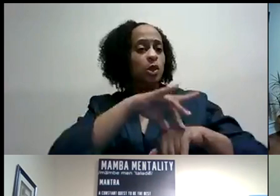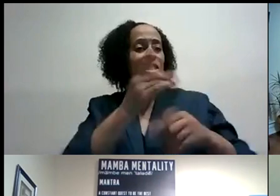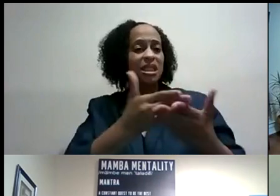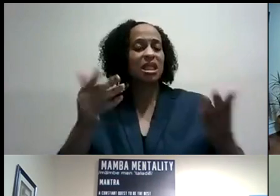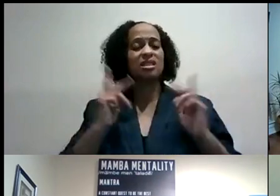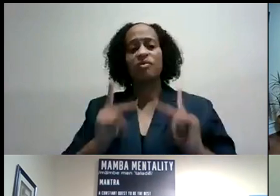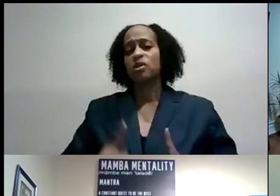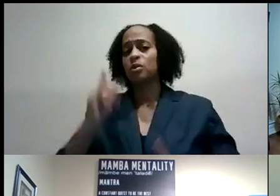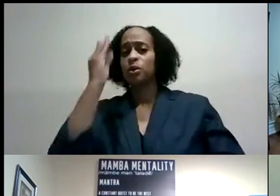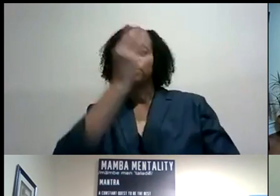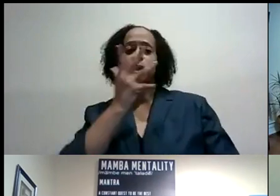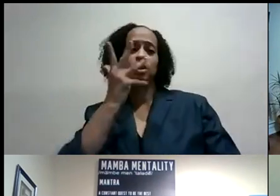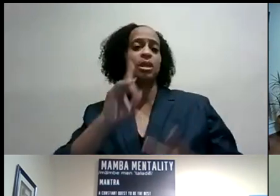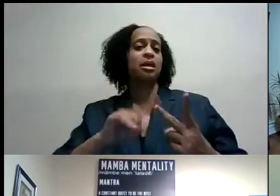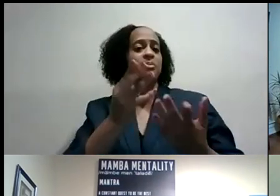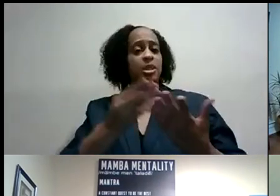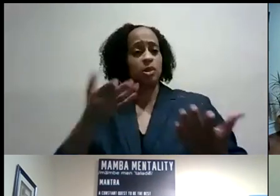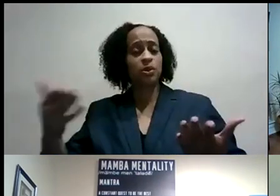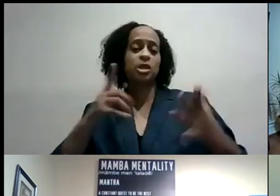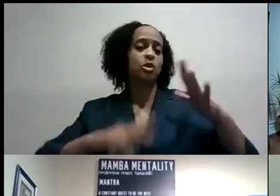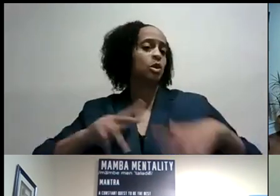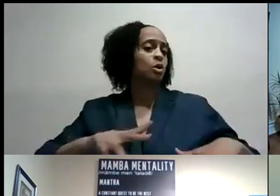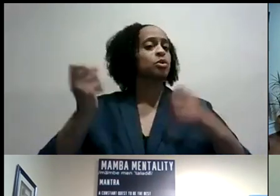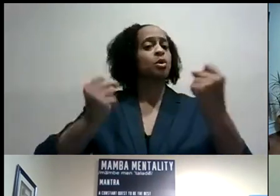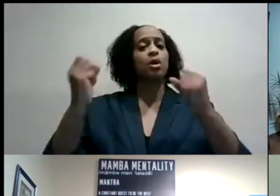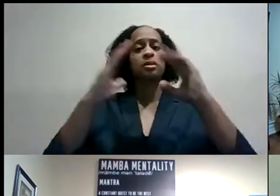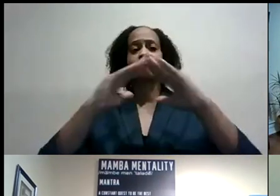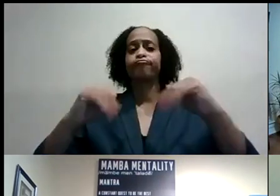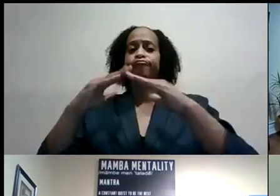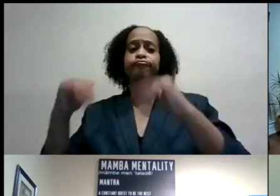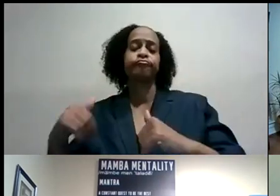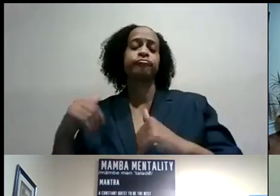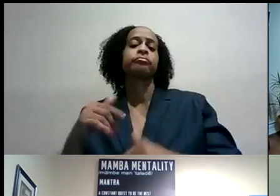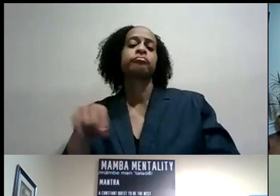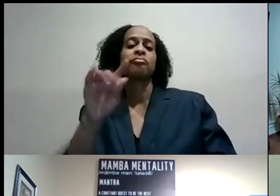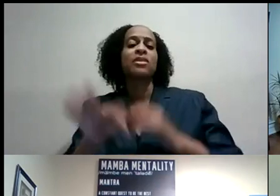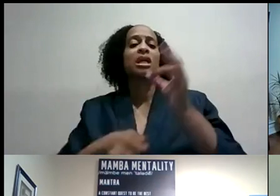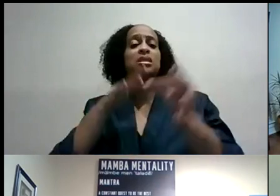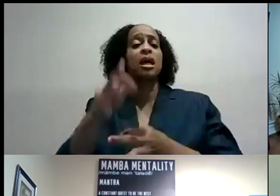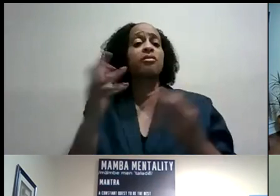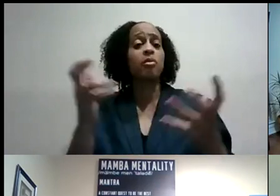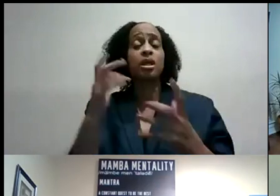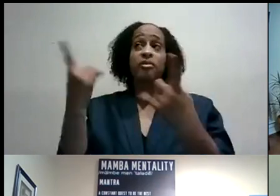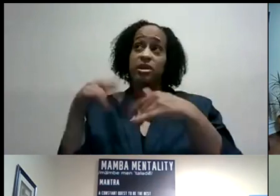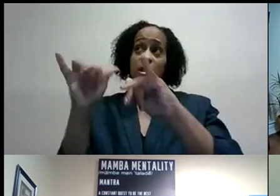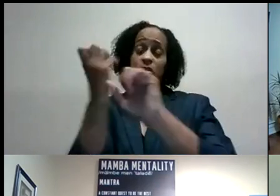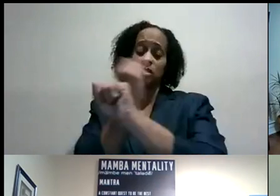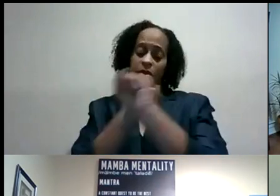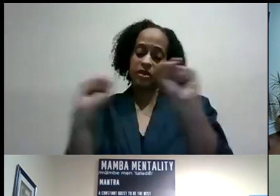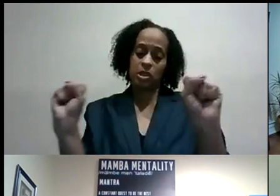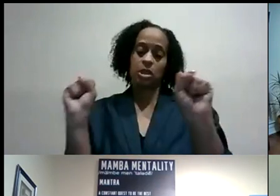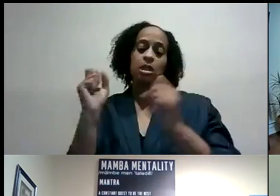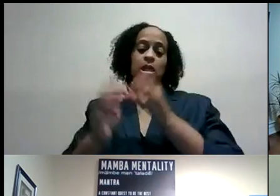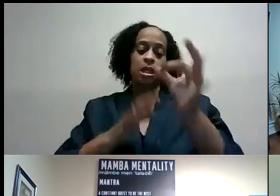physical beauty, material things, clothes, cars, houses, instead of eternal salvation, instead